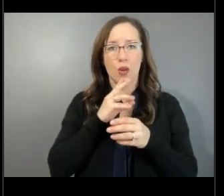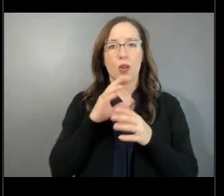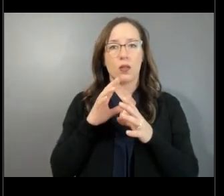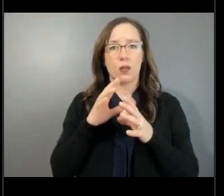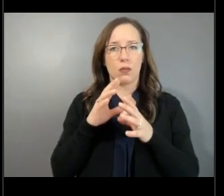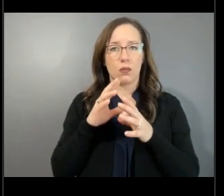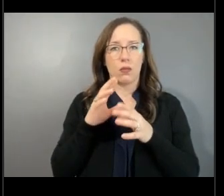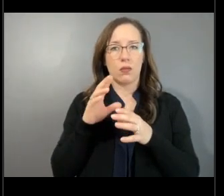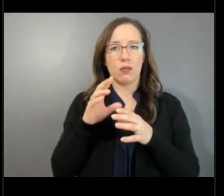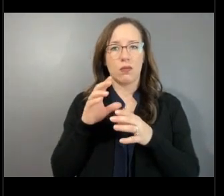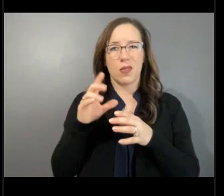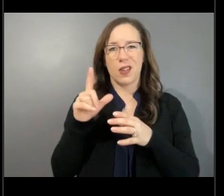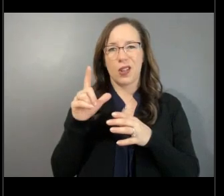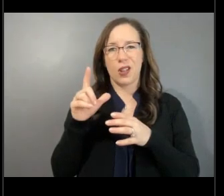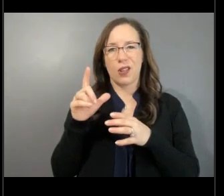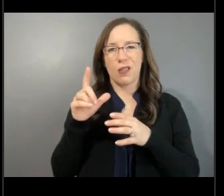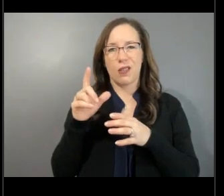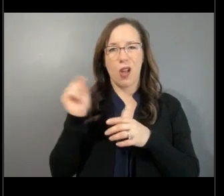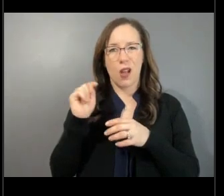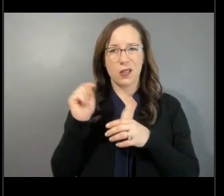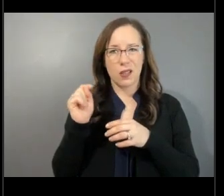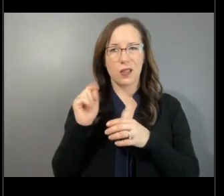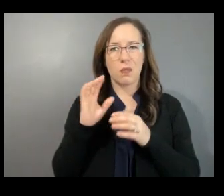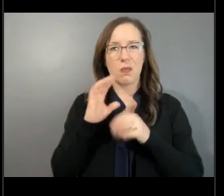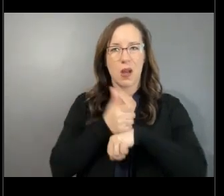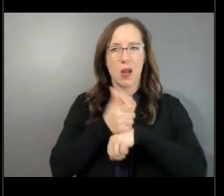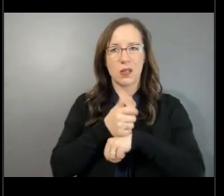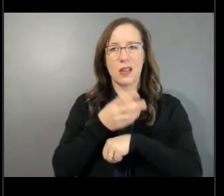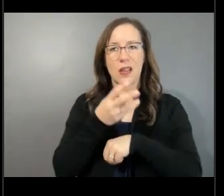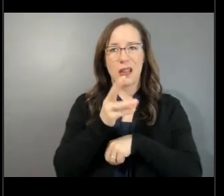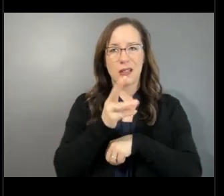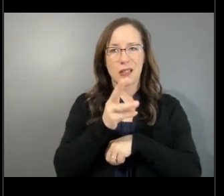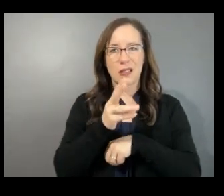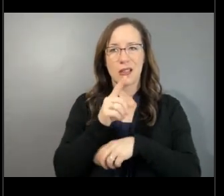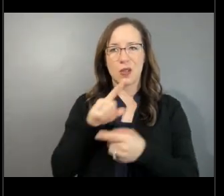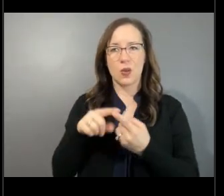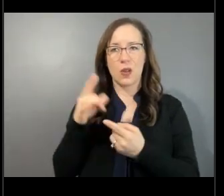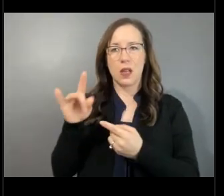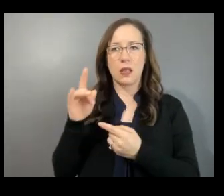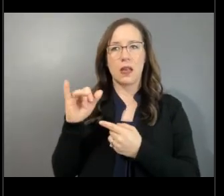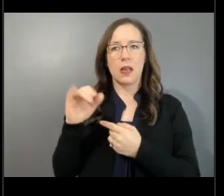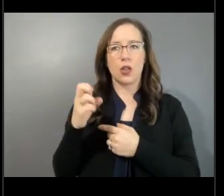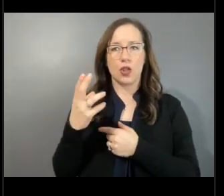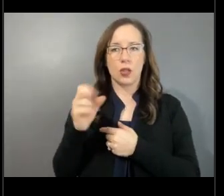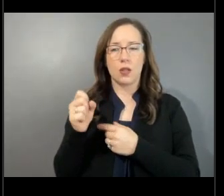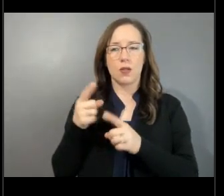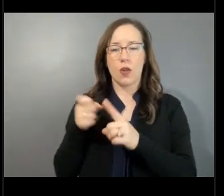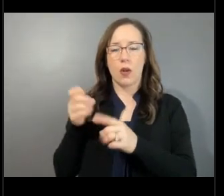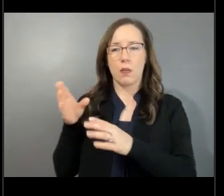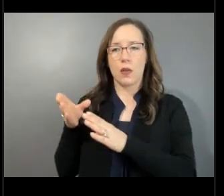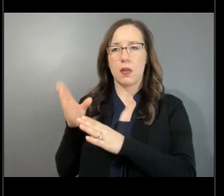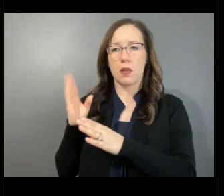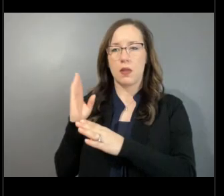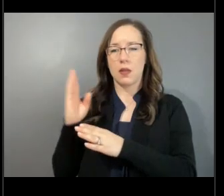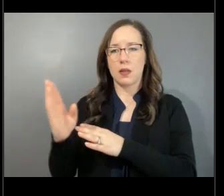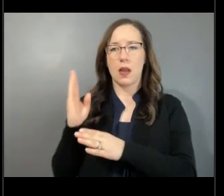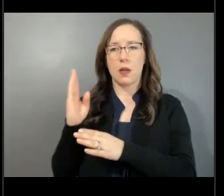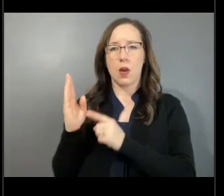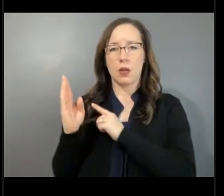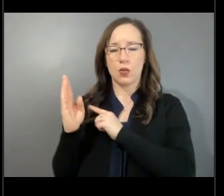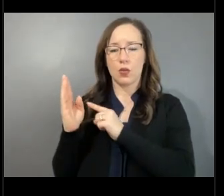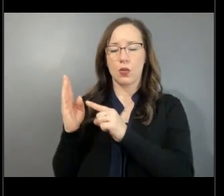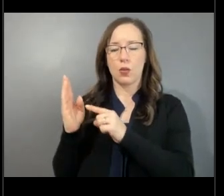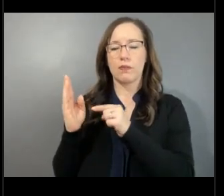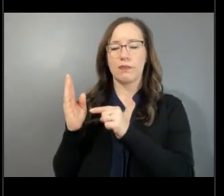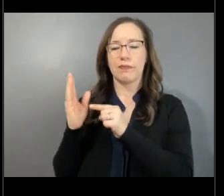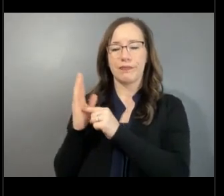16 to 18 inches from the sidewall to the center line. For ADA questions, please